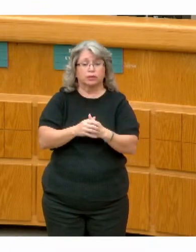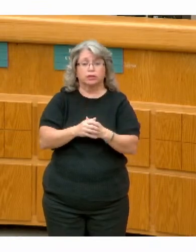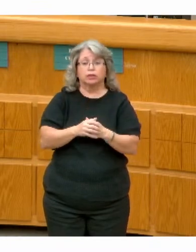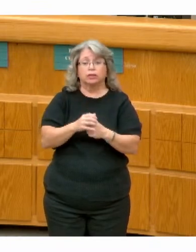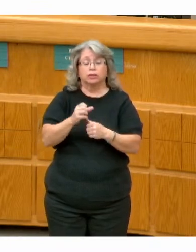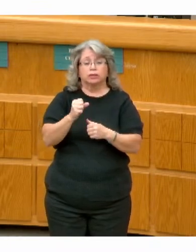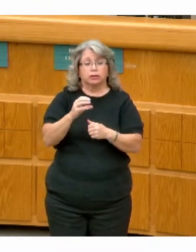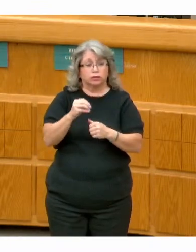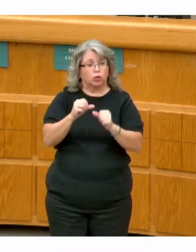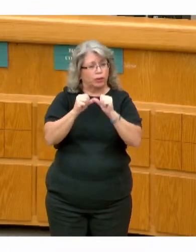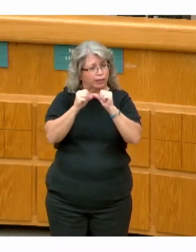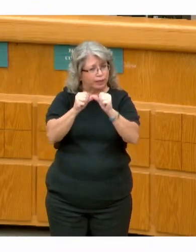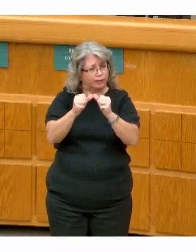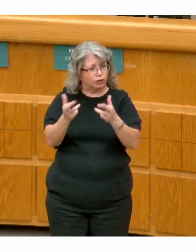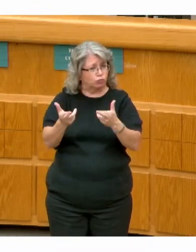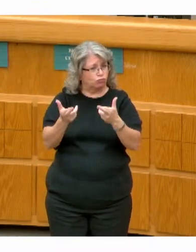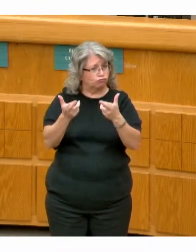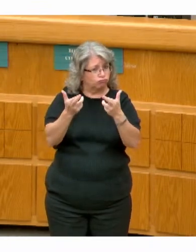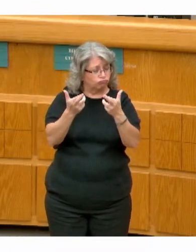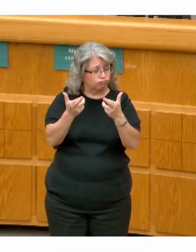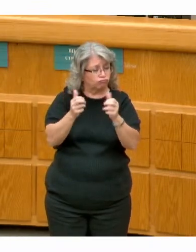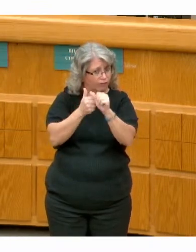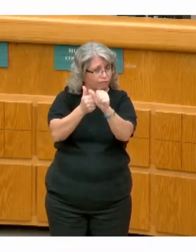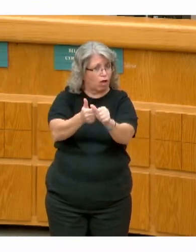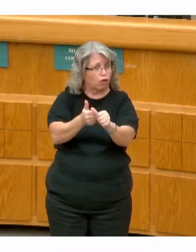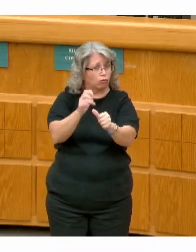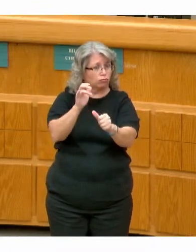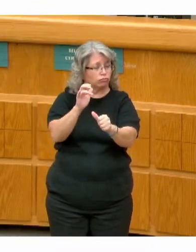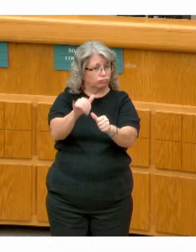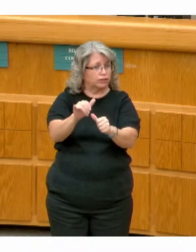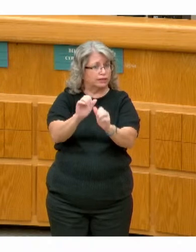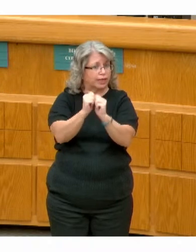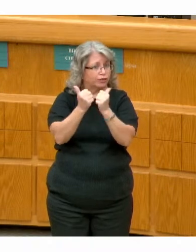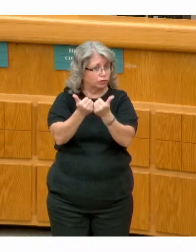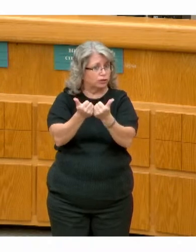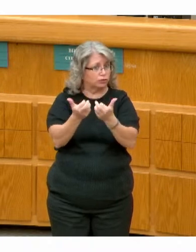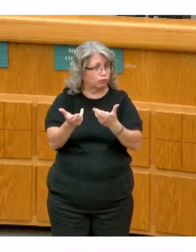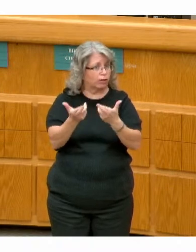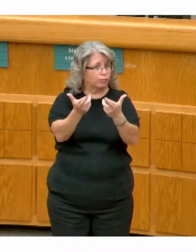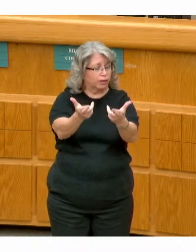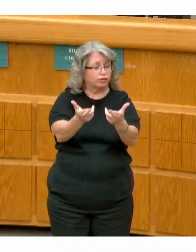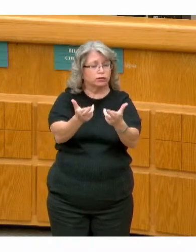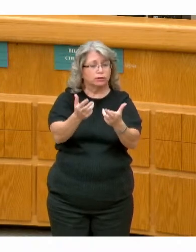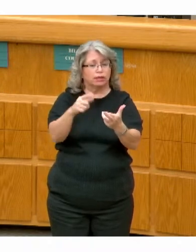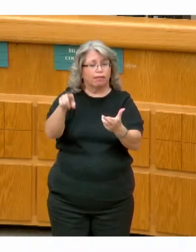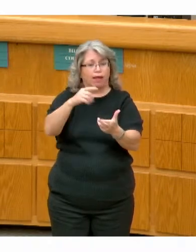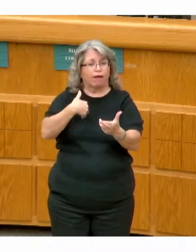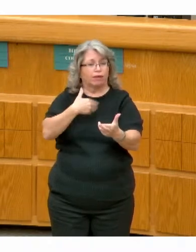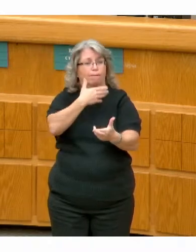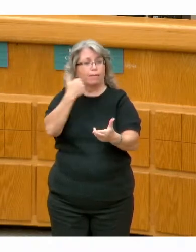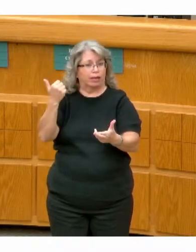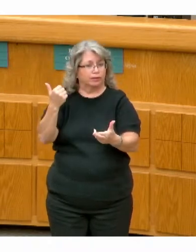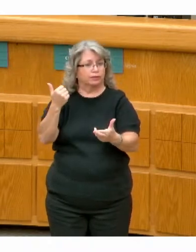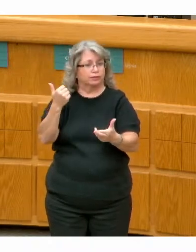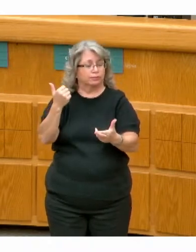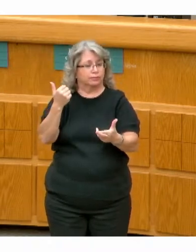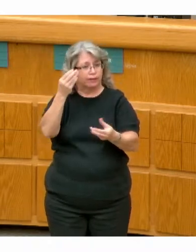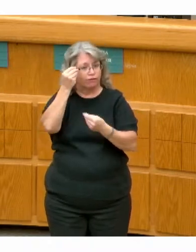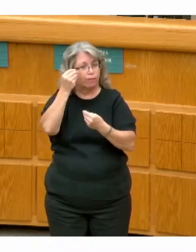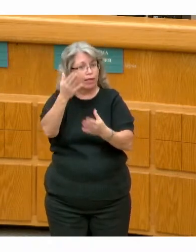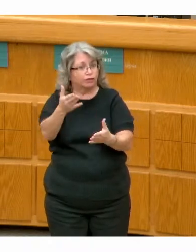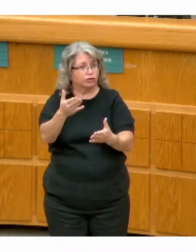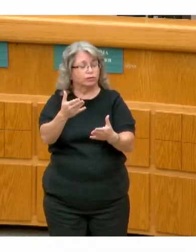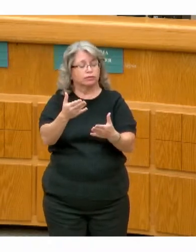agencies. They have your best interests in mind, and nobody has better information on what's going to happen next in this pandemic